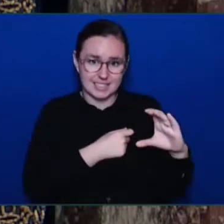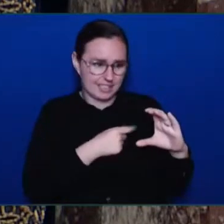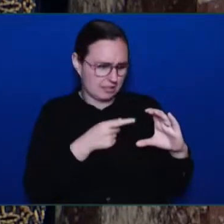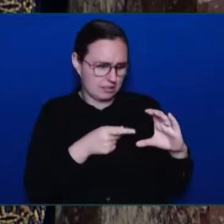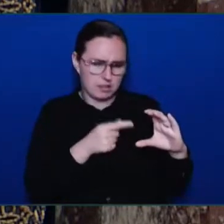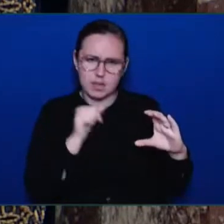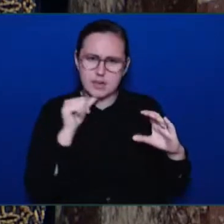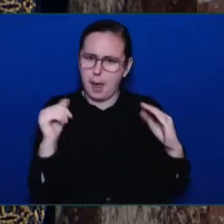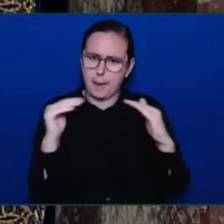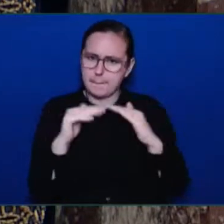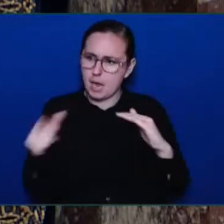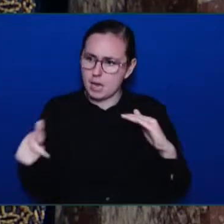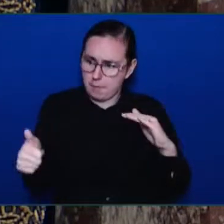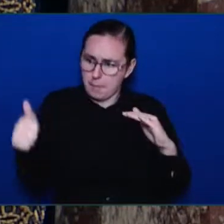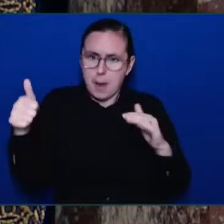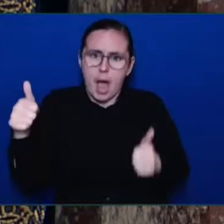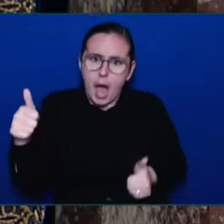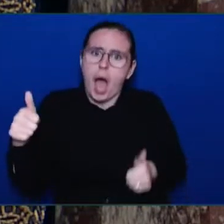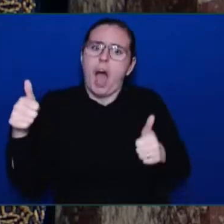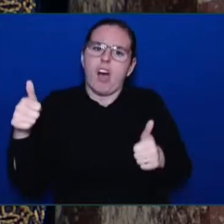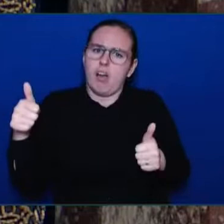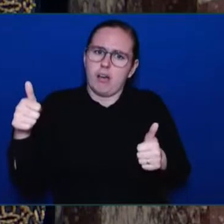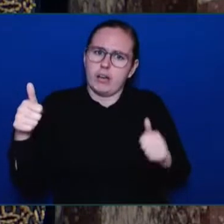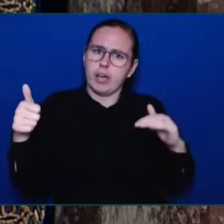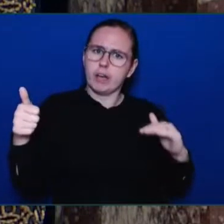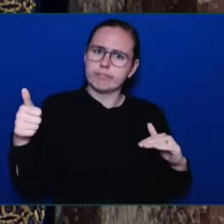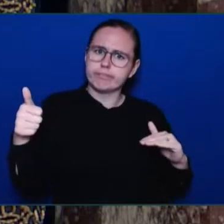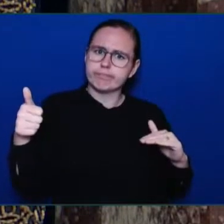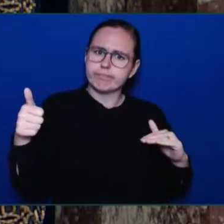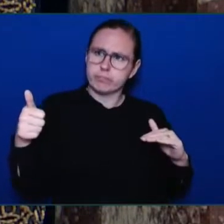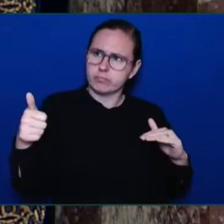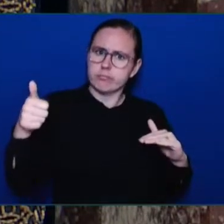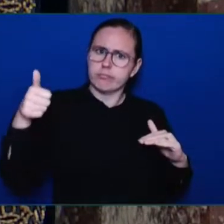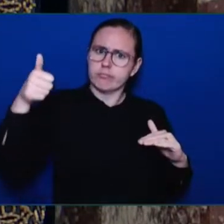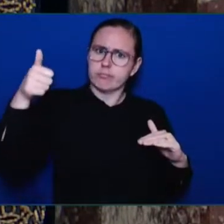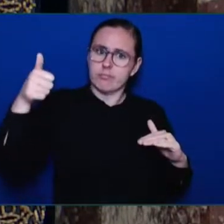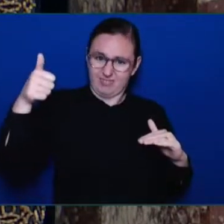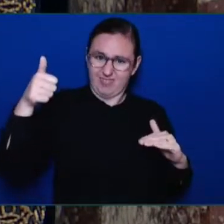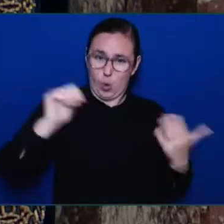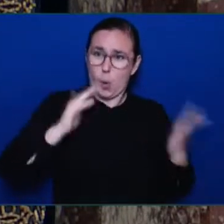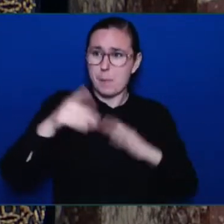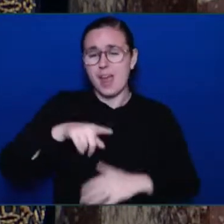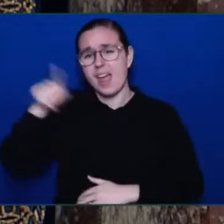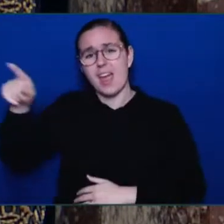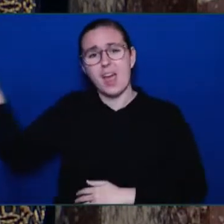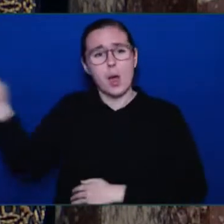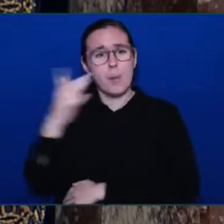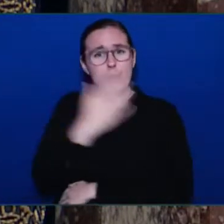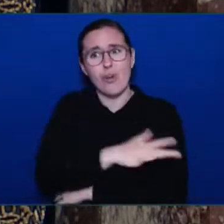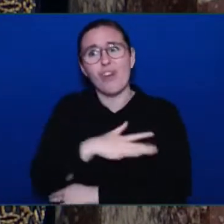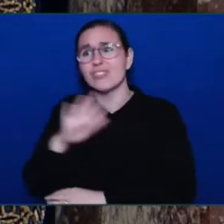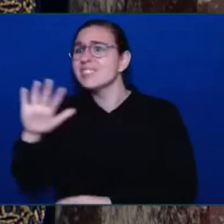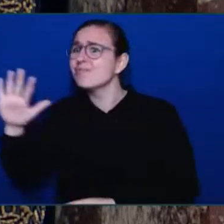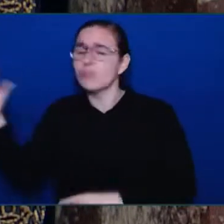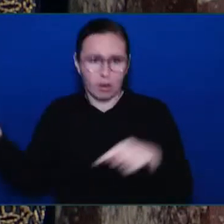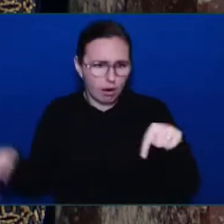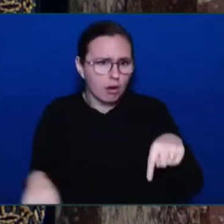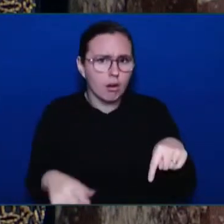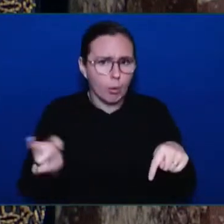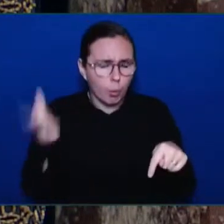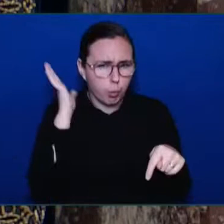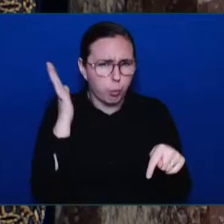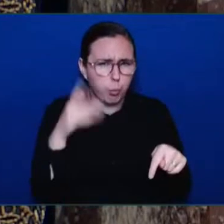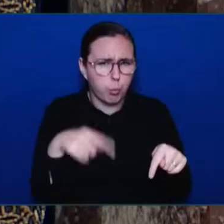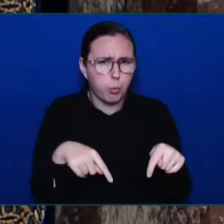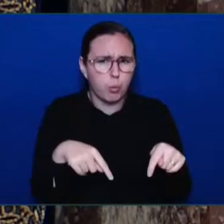well behind other provinces. I've heard stories of schools overrun with rats, Children with disabilities told to stay home because there's just